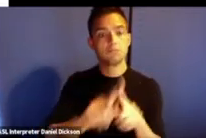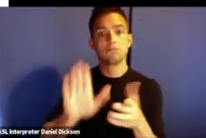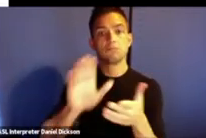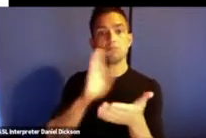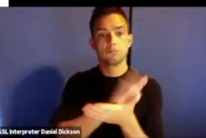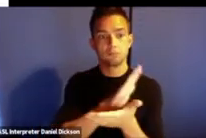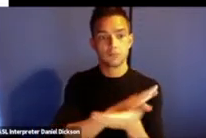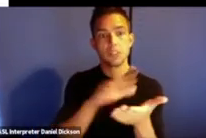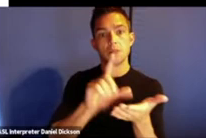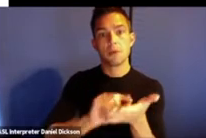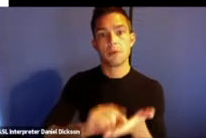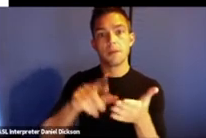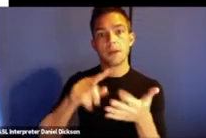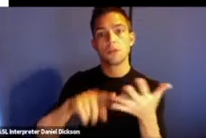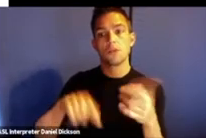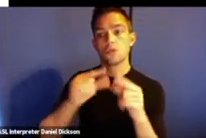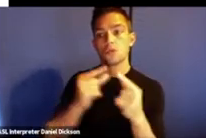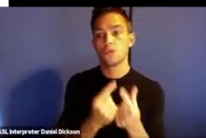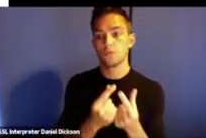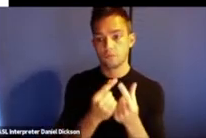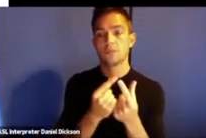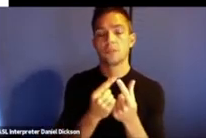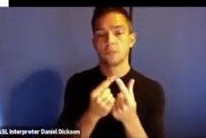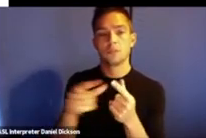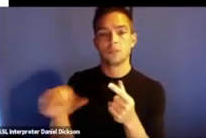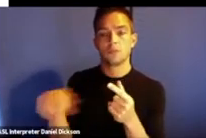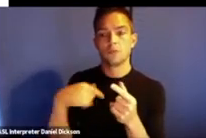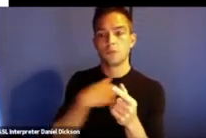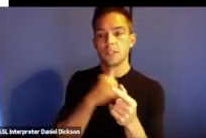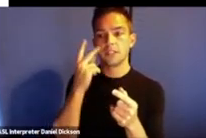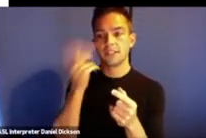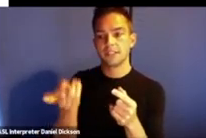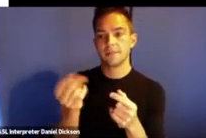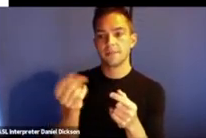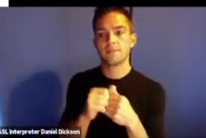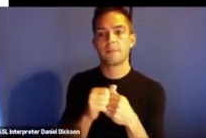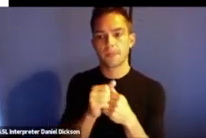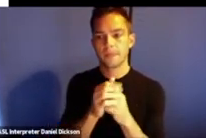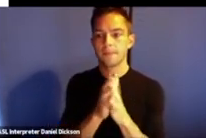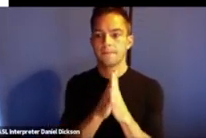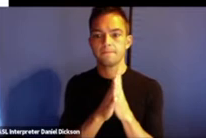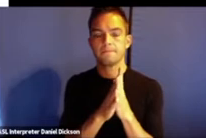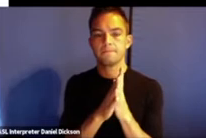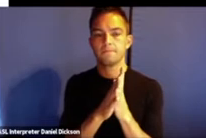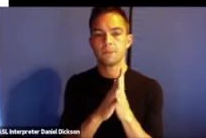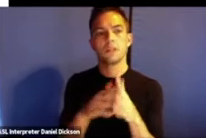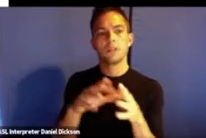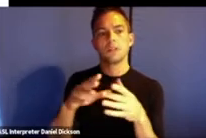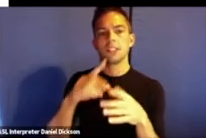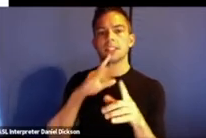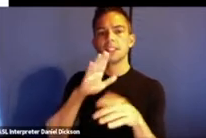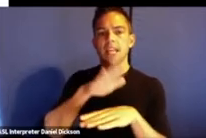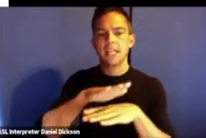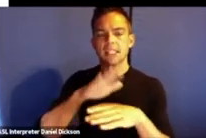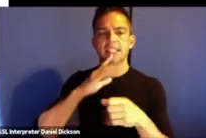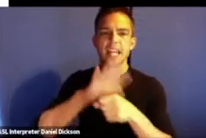and publications by these groups, but what we really didn't see were large-scale global efforts dedicated specifically to children with